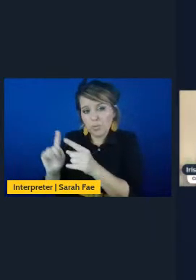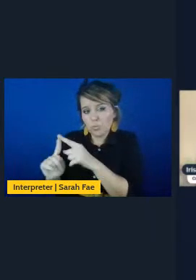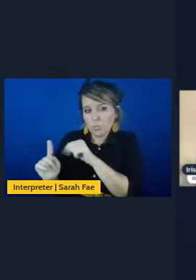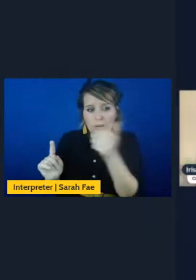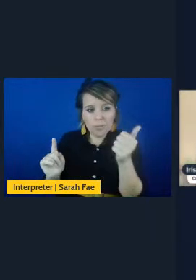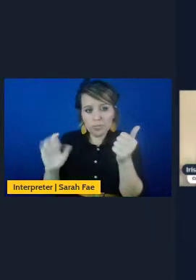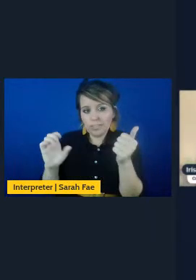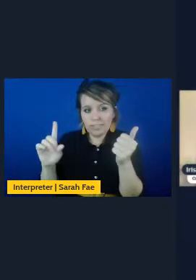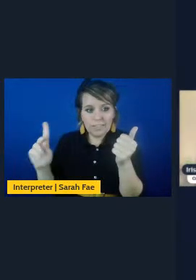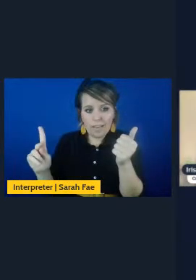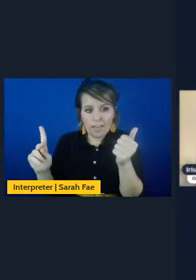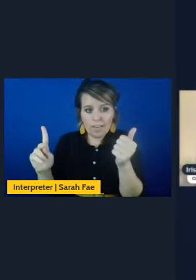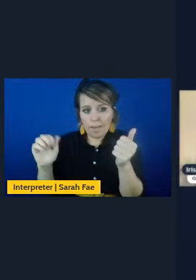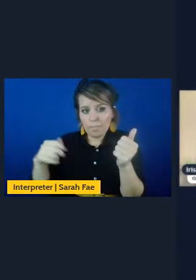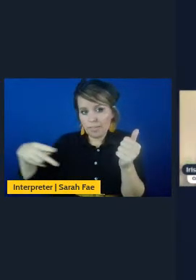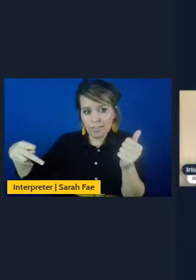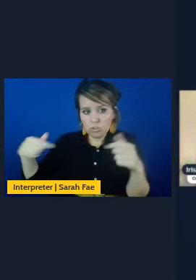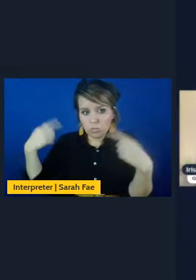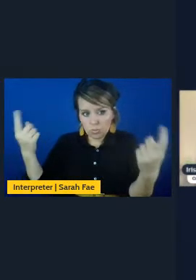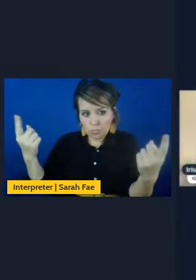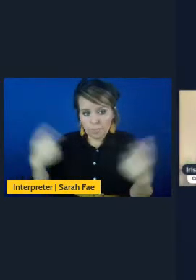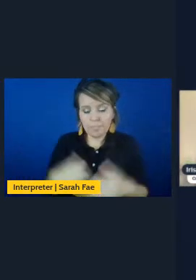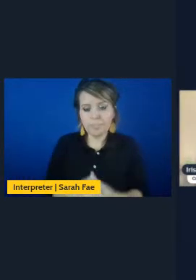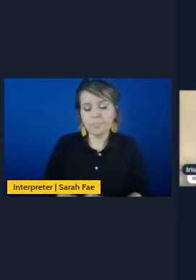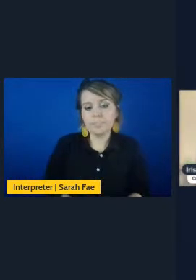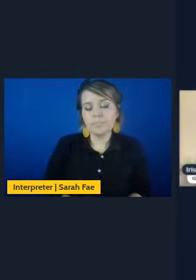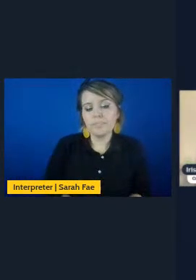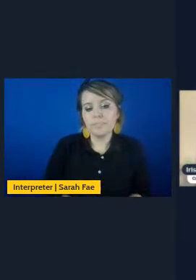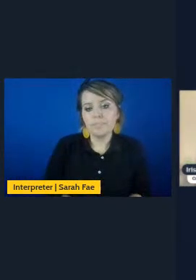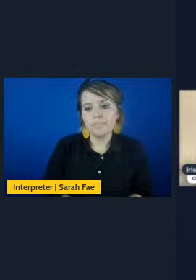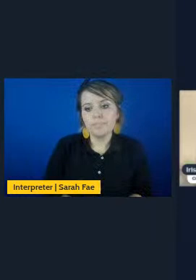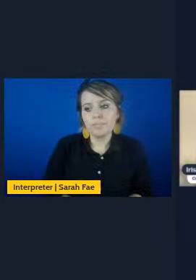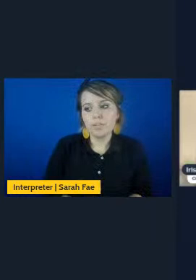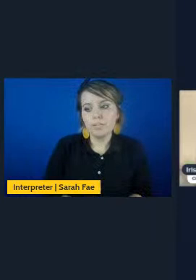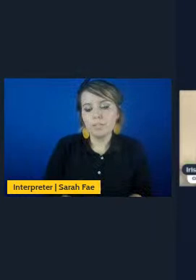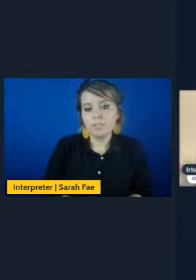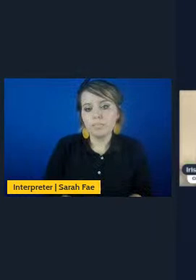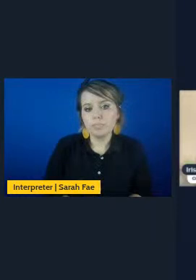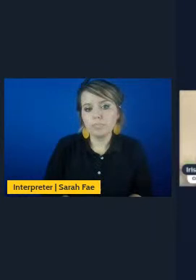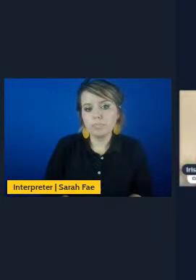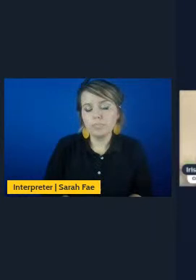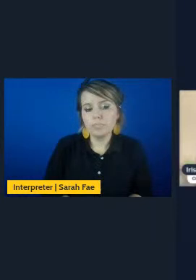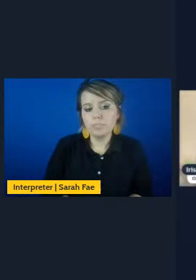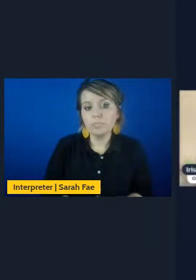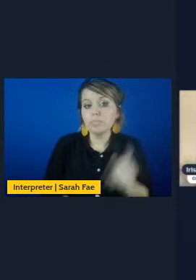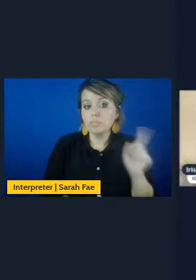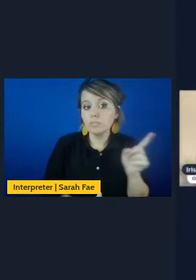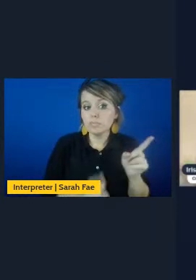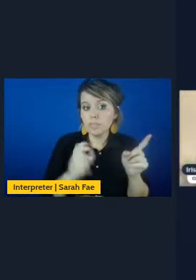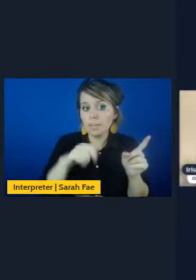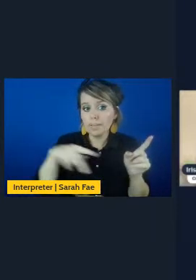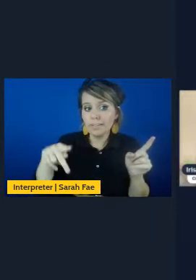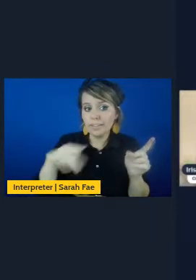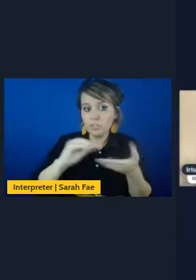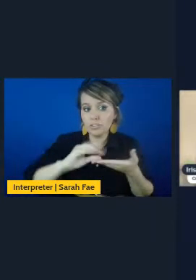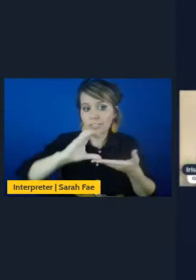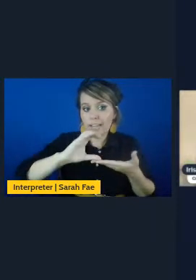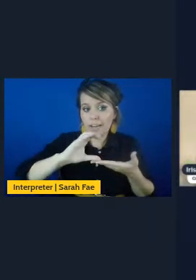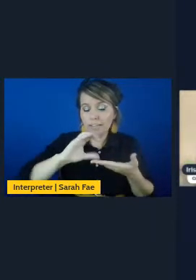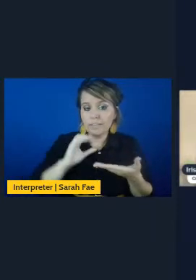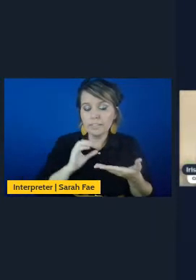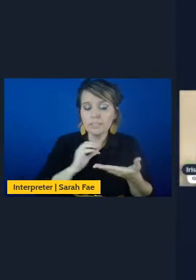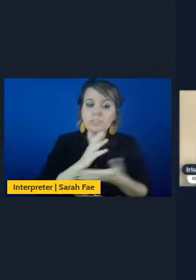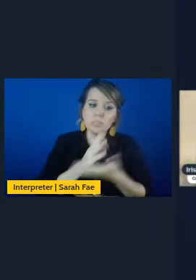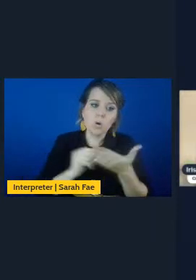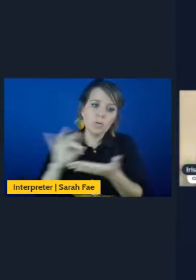CDK application. We now need to register this application stack as part of the integration